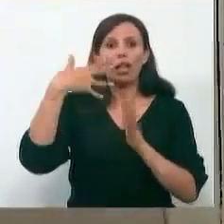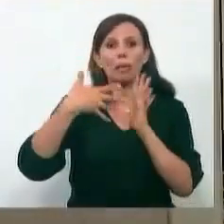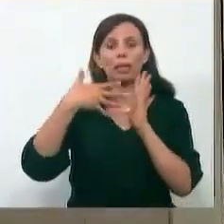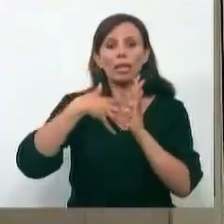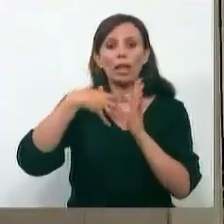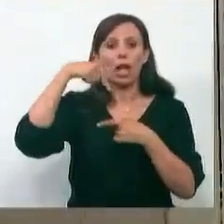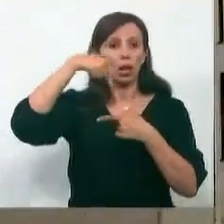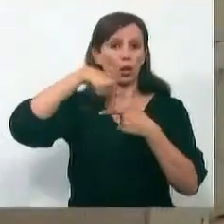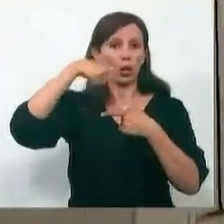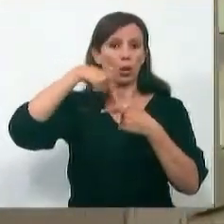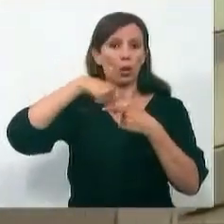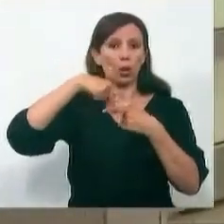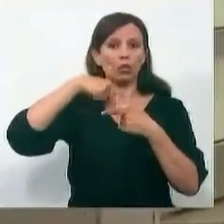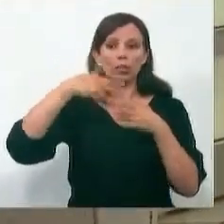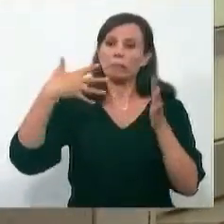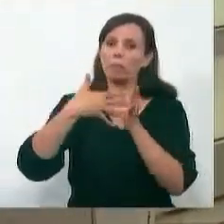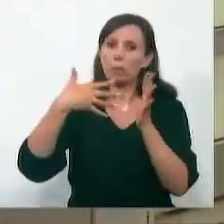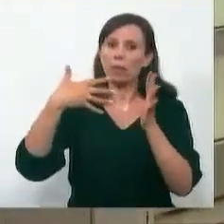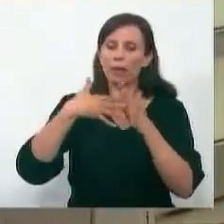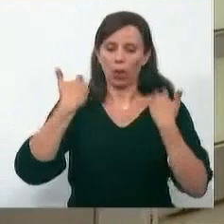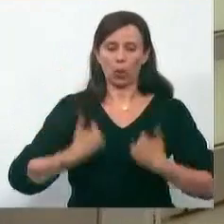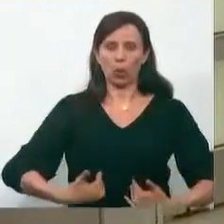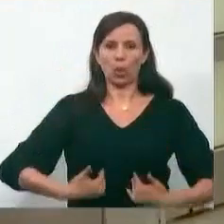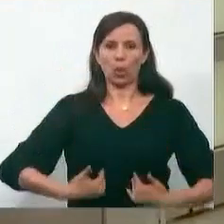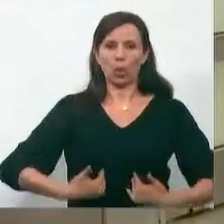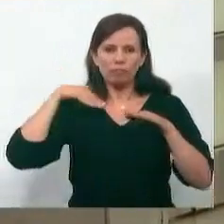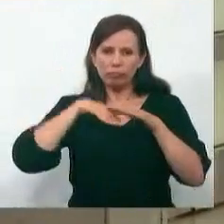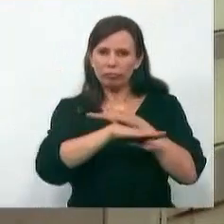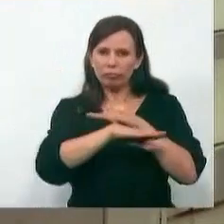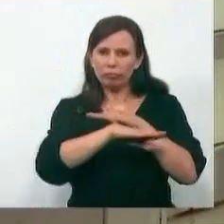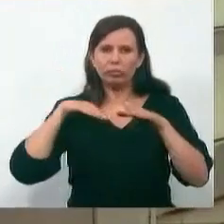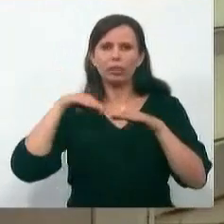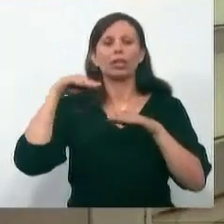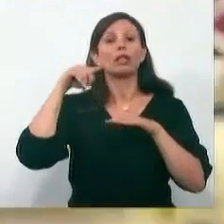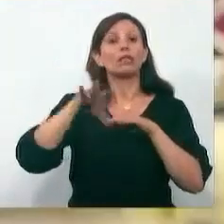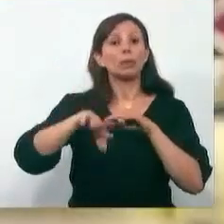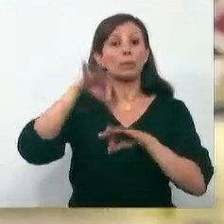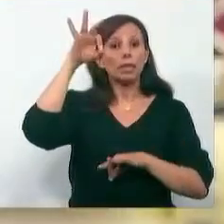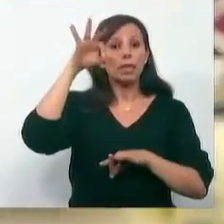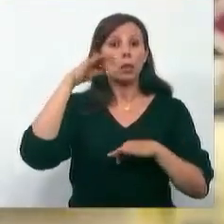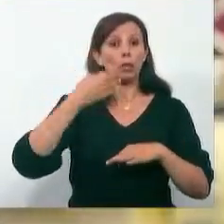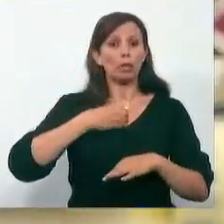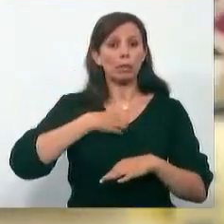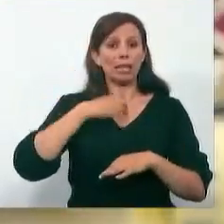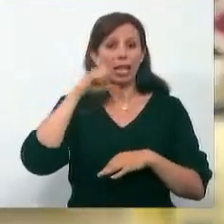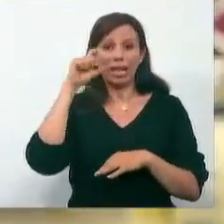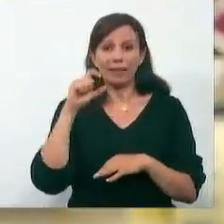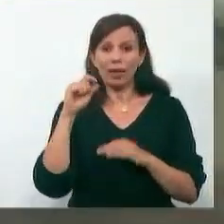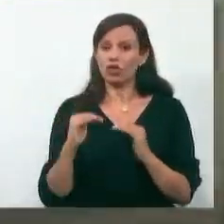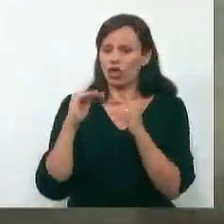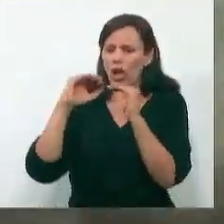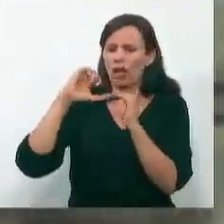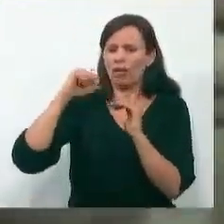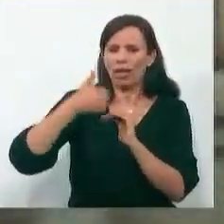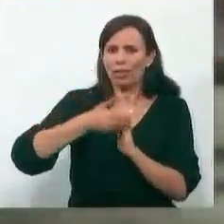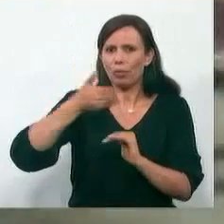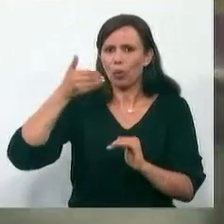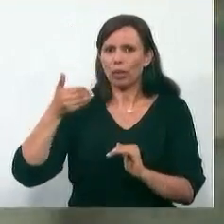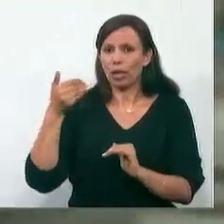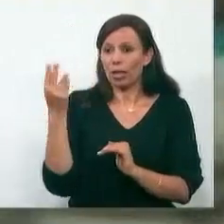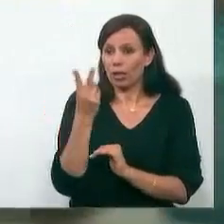scan, and to our happiness and their happiness we found small tumors. That was very early stage 1. The 2 patients found